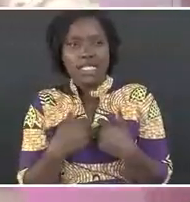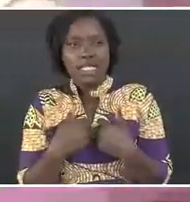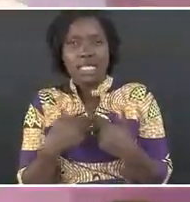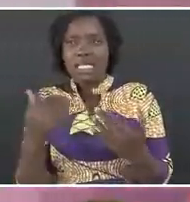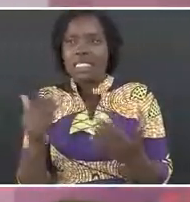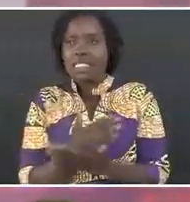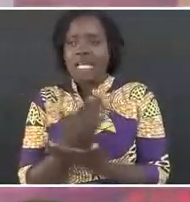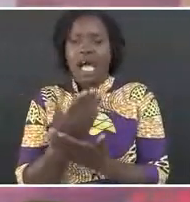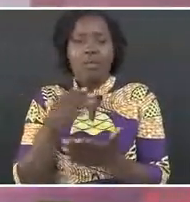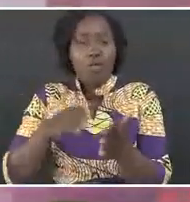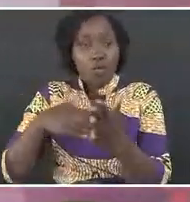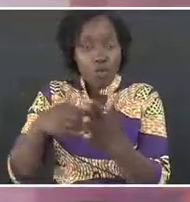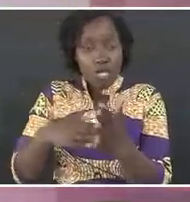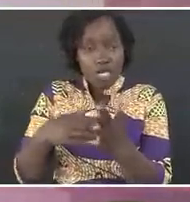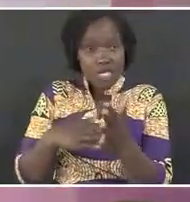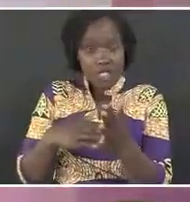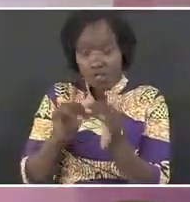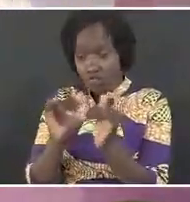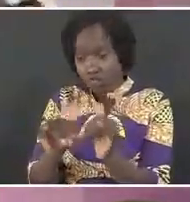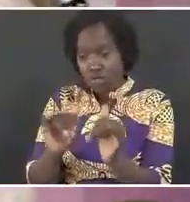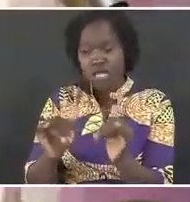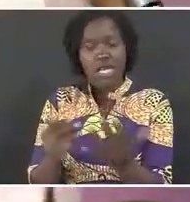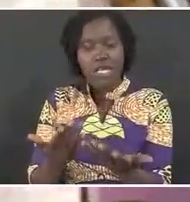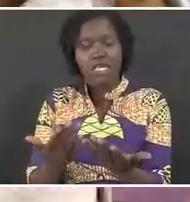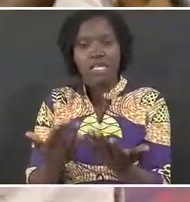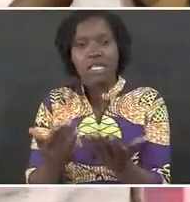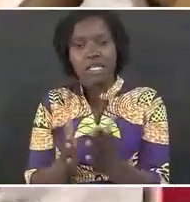certain weakness, you know, like where I come from,